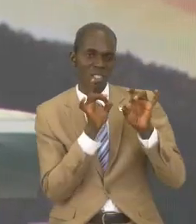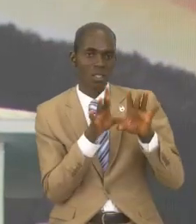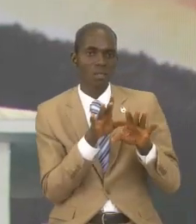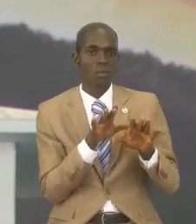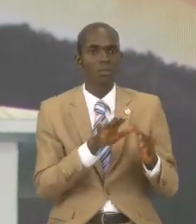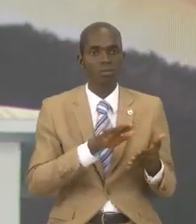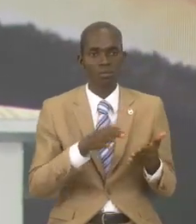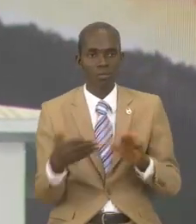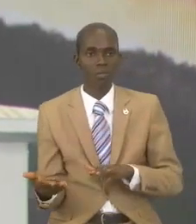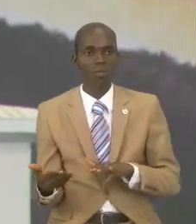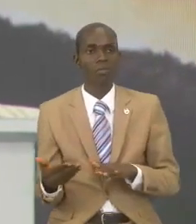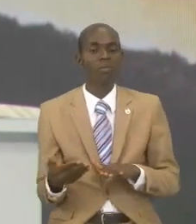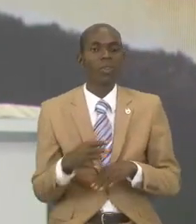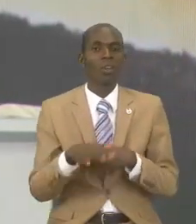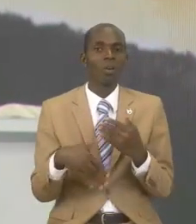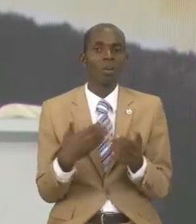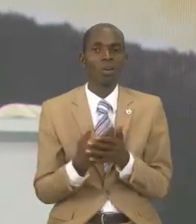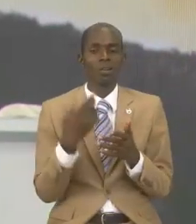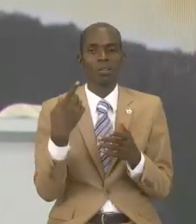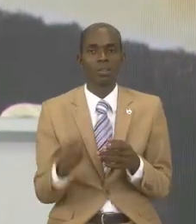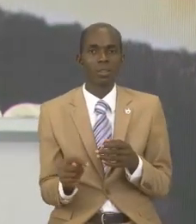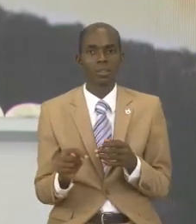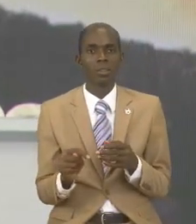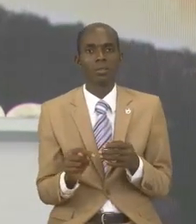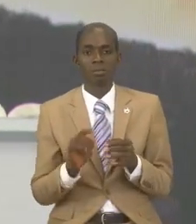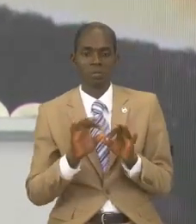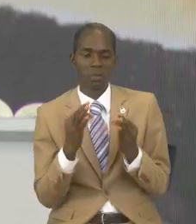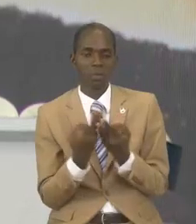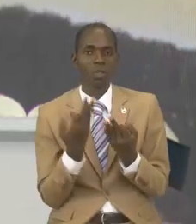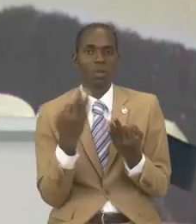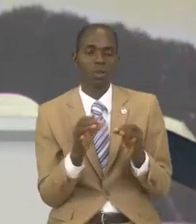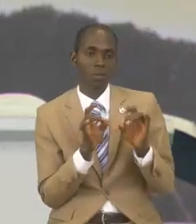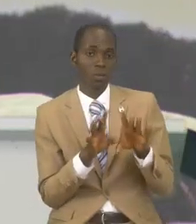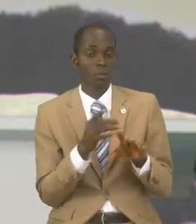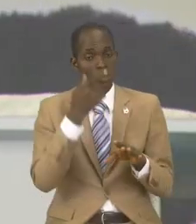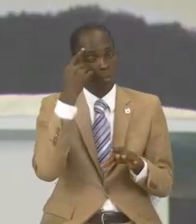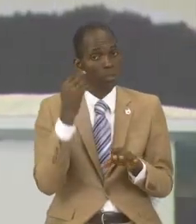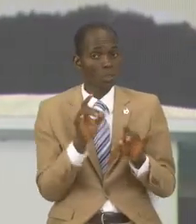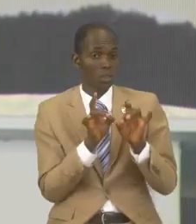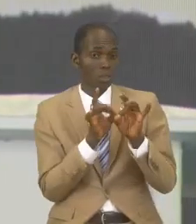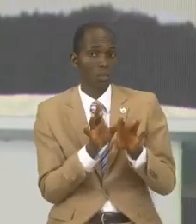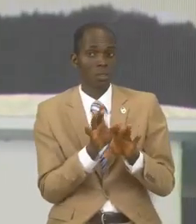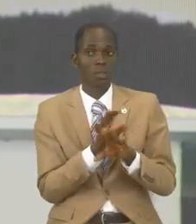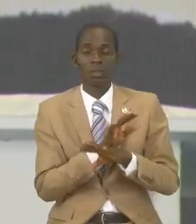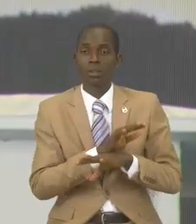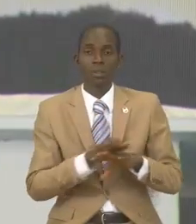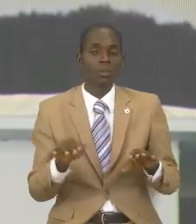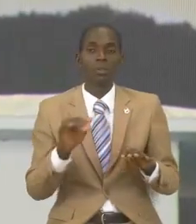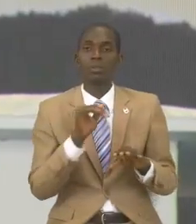crucified. And all the relatives of hatred. Because hatred does not